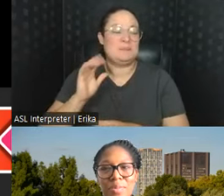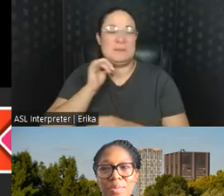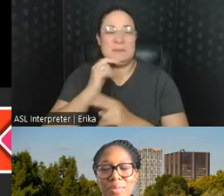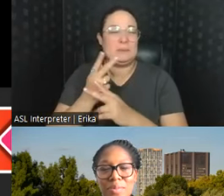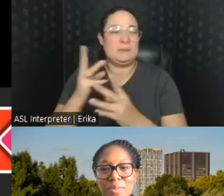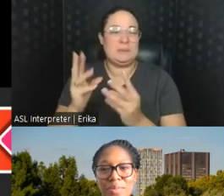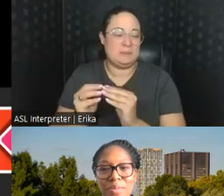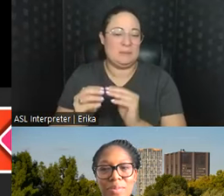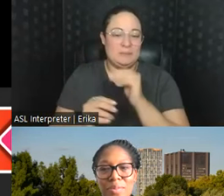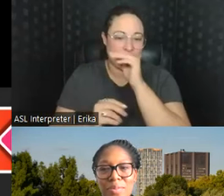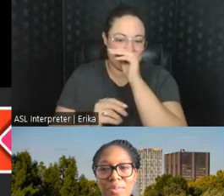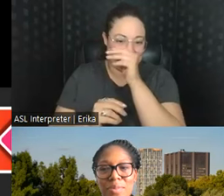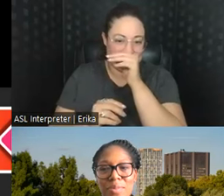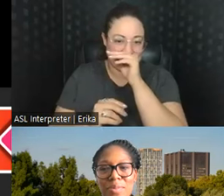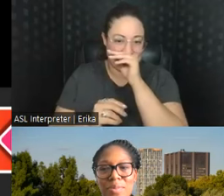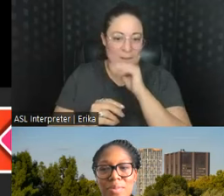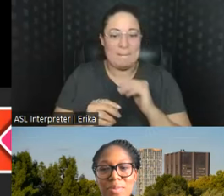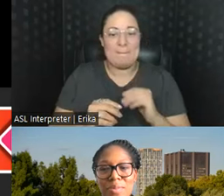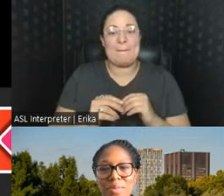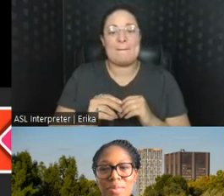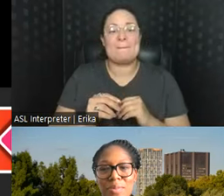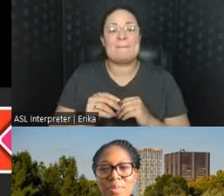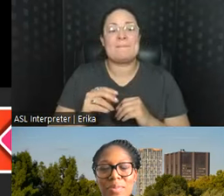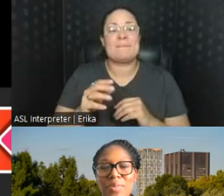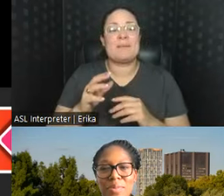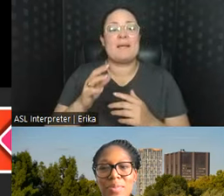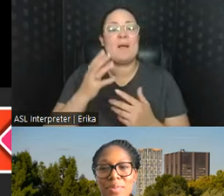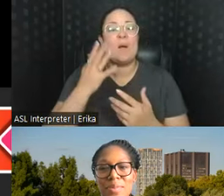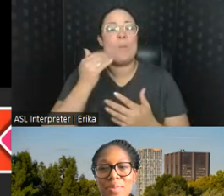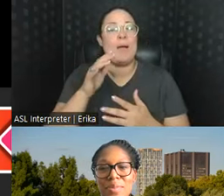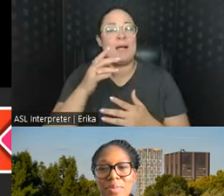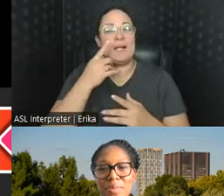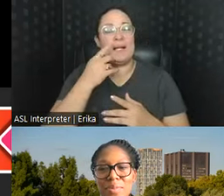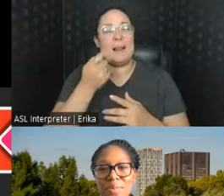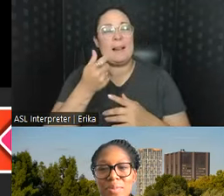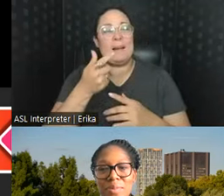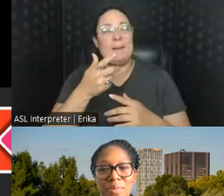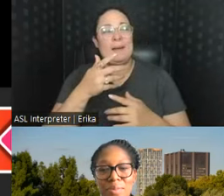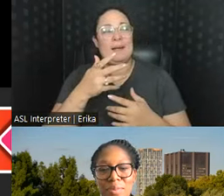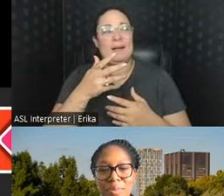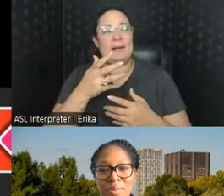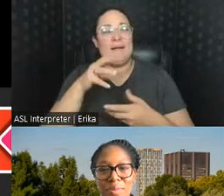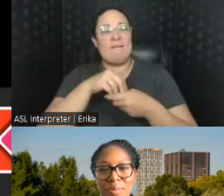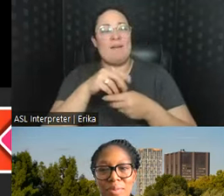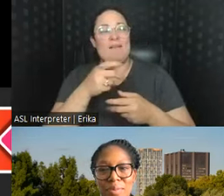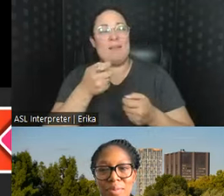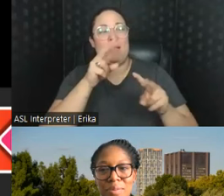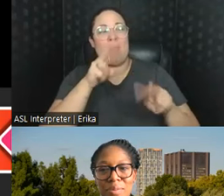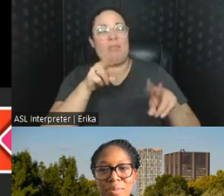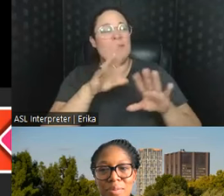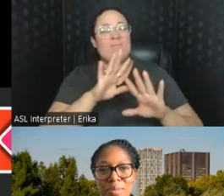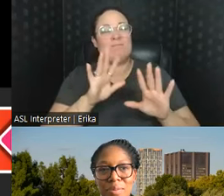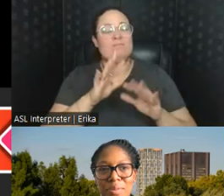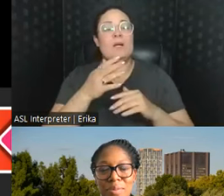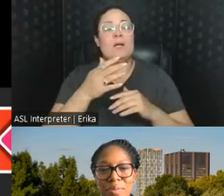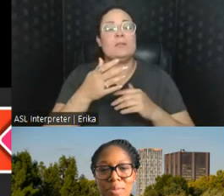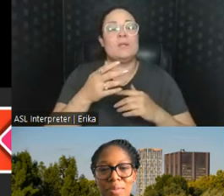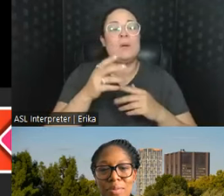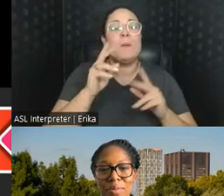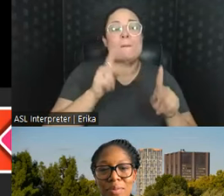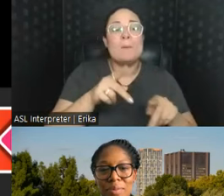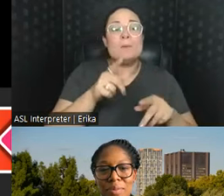just for the sort of condescending nature that it invokes, right? So for specific disabilities, person who uses a